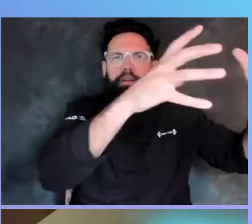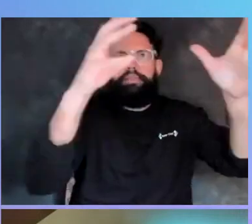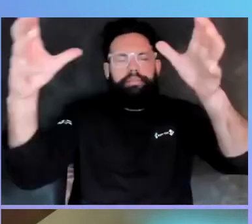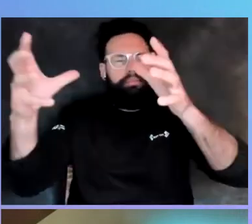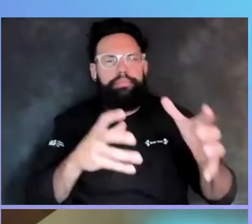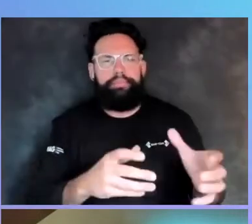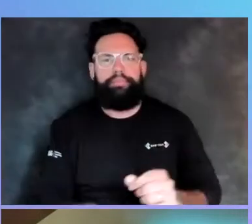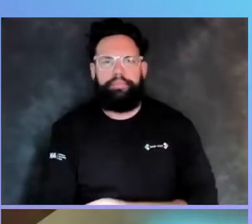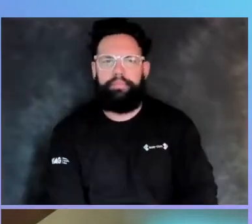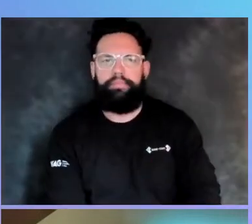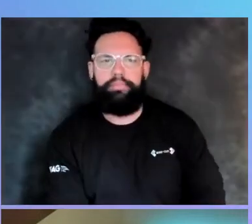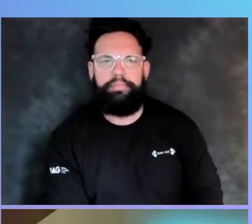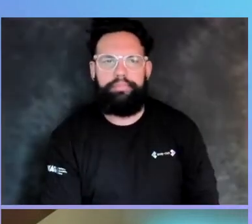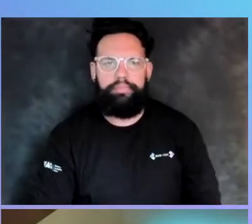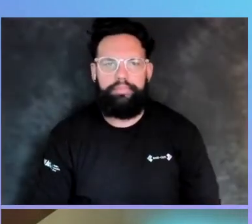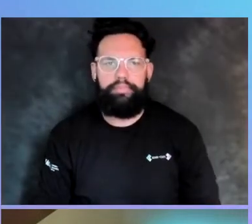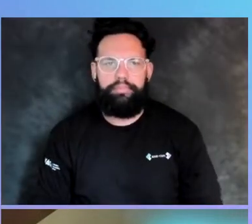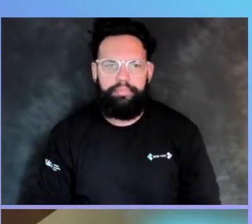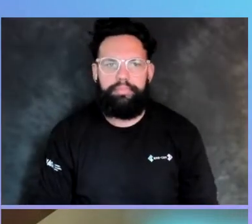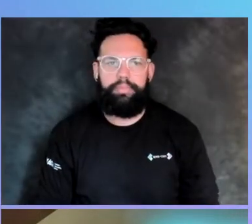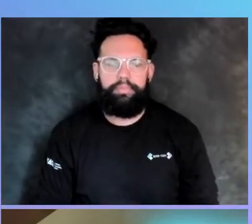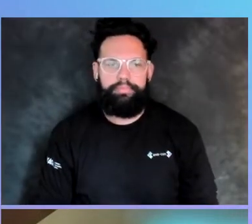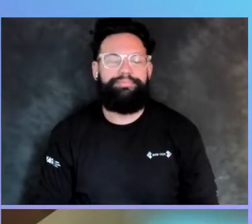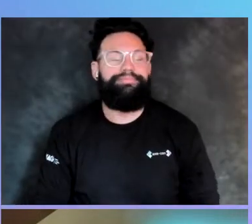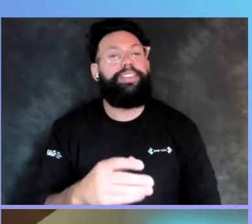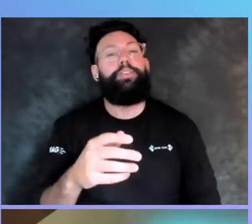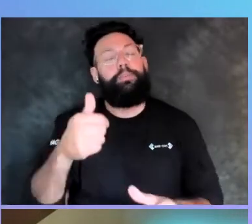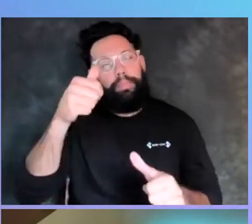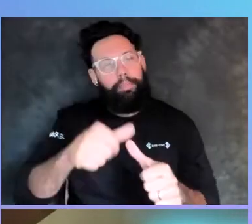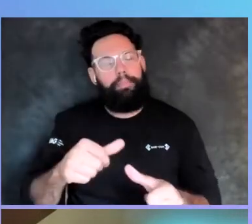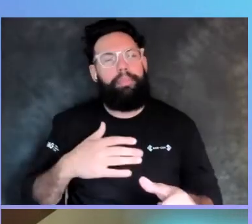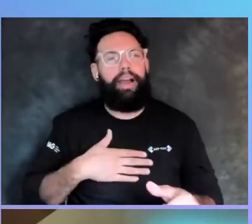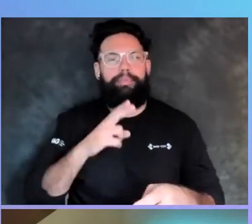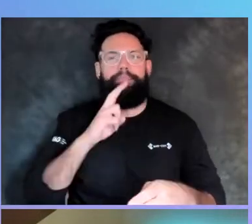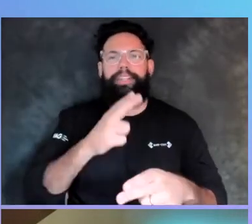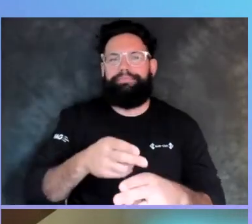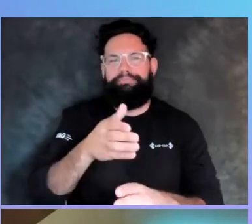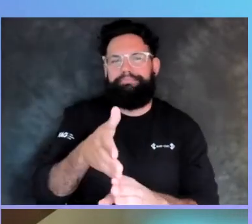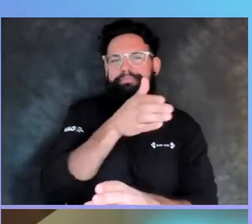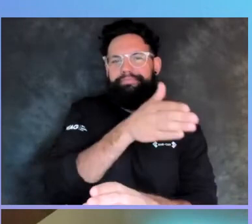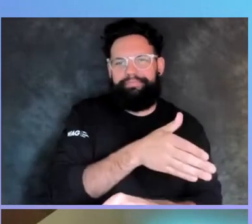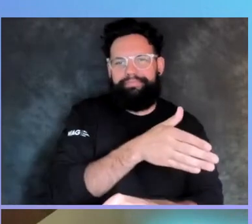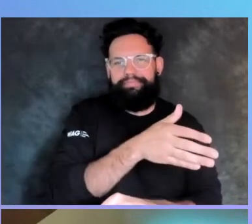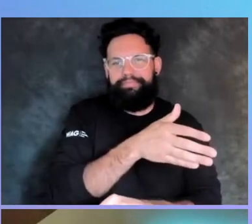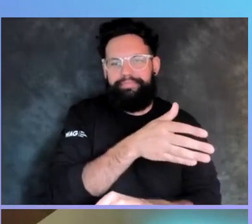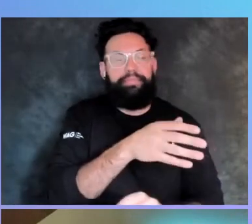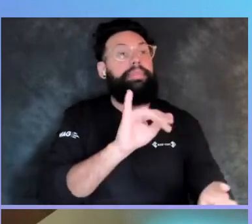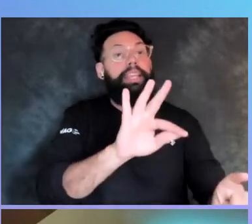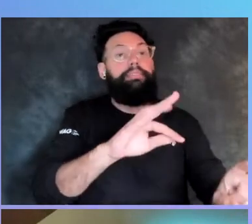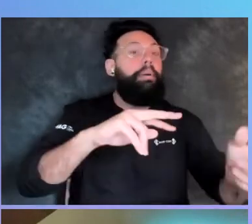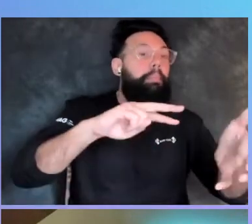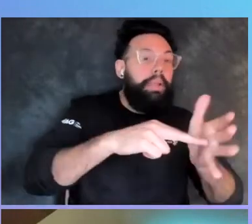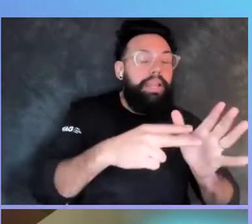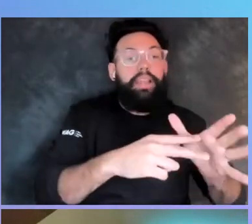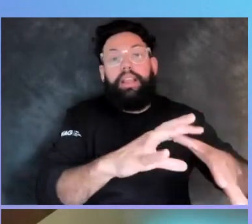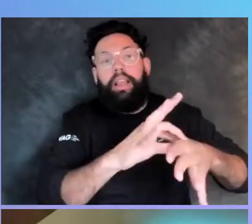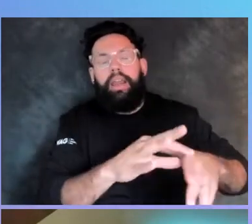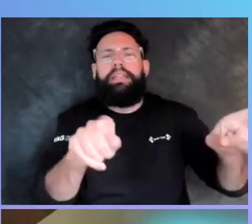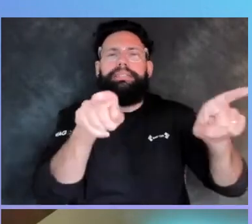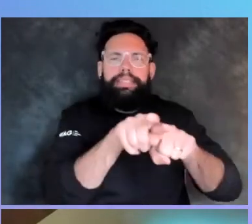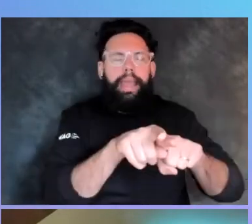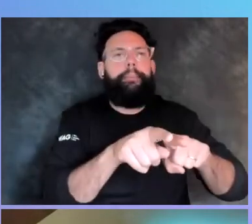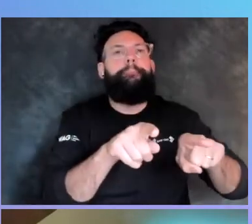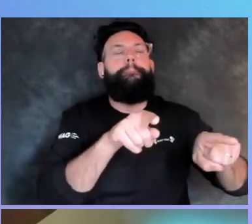seen. And remember what I just said a moment ago. These points are positioned more closely to one another based on the meaning and context in which they were found